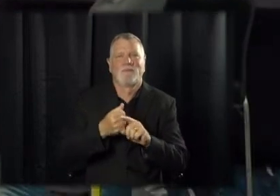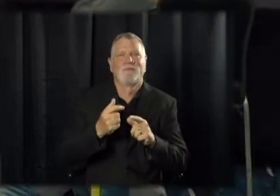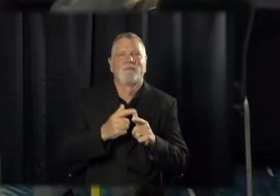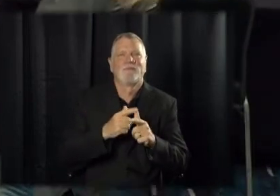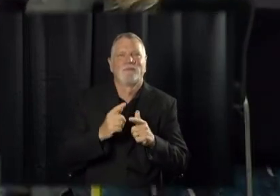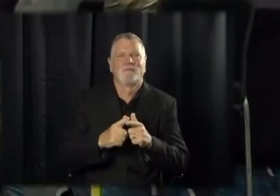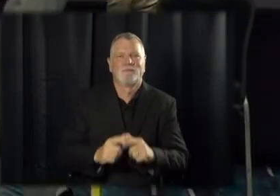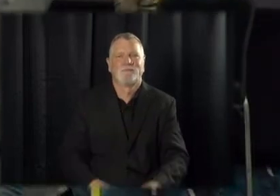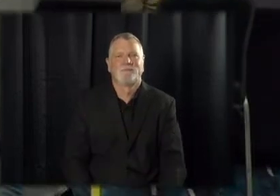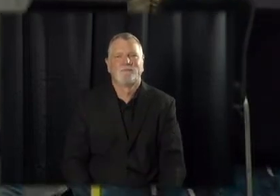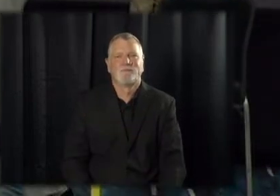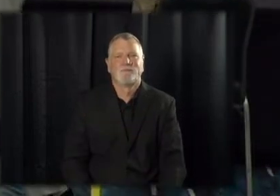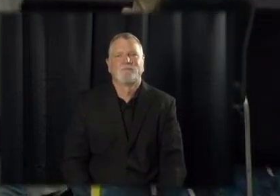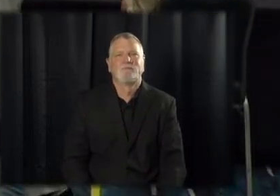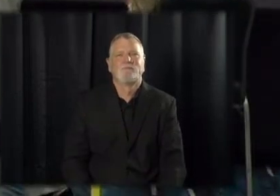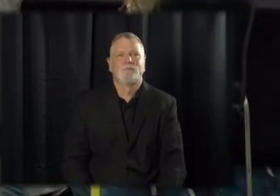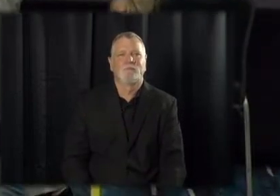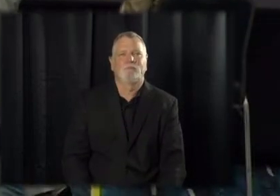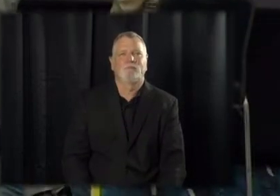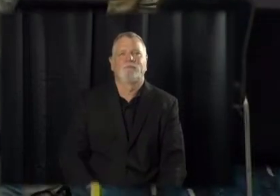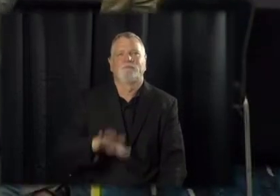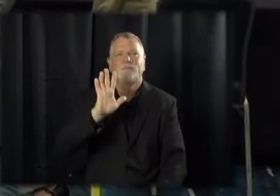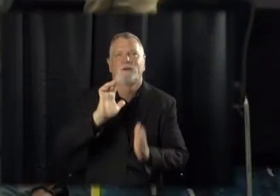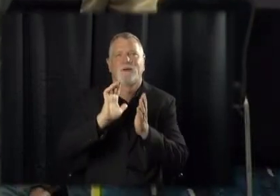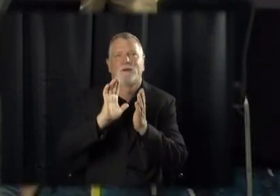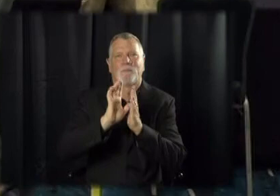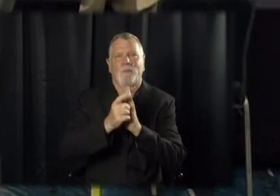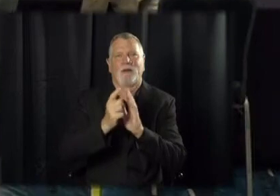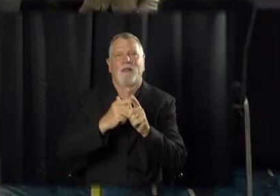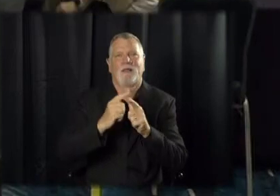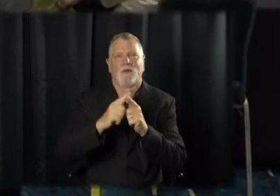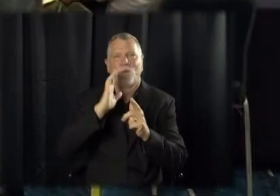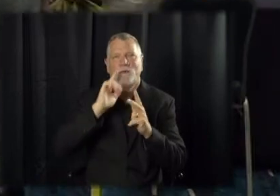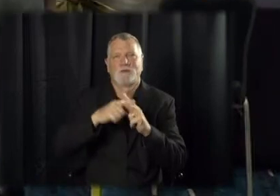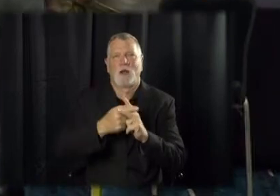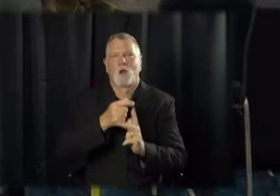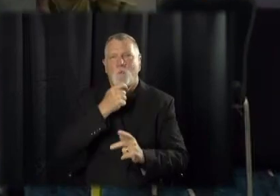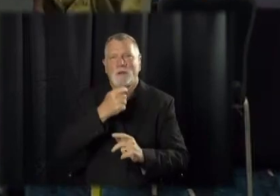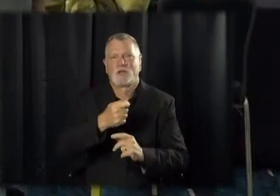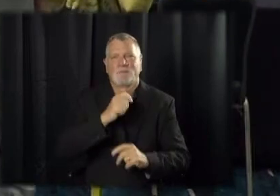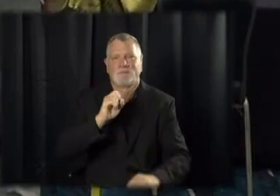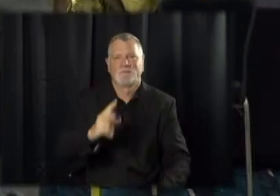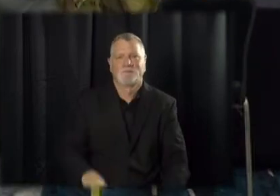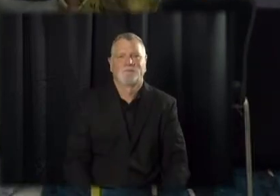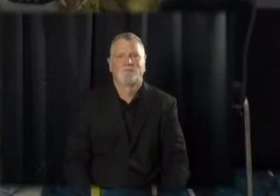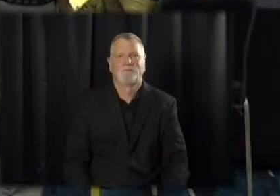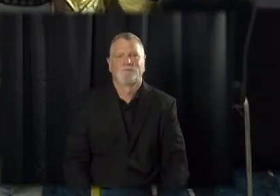Okay. So 5 minutes, and then we'll have a press conference.